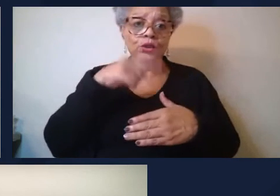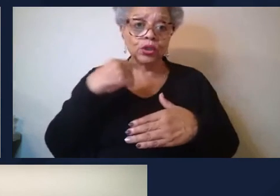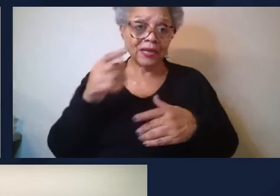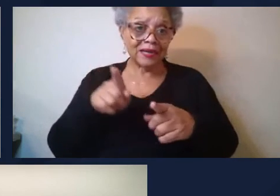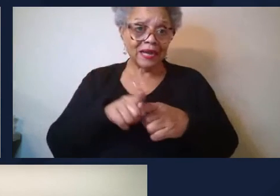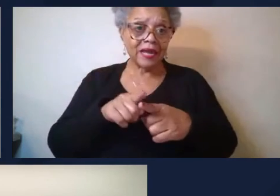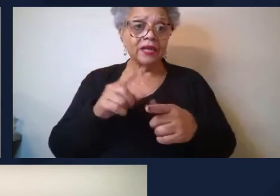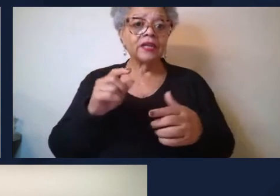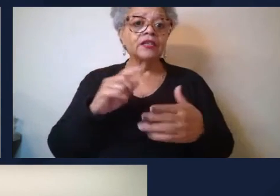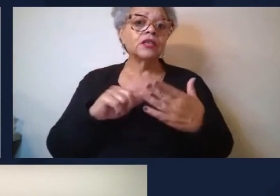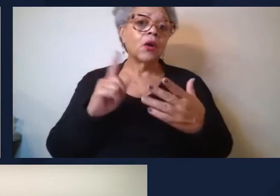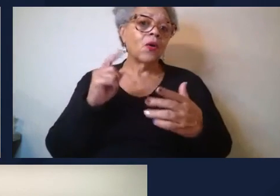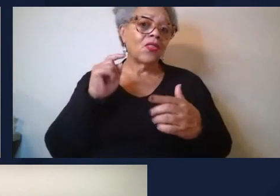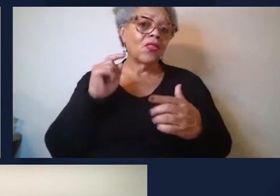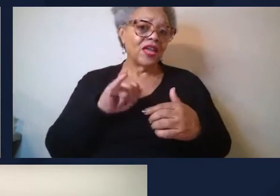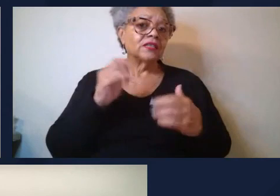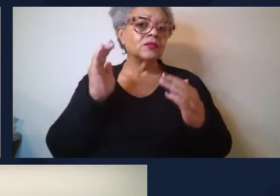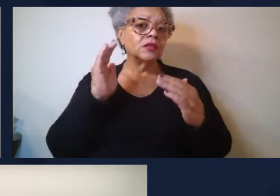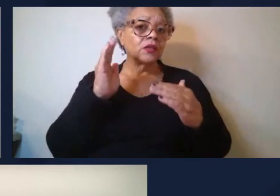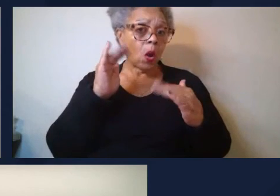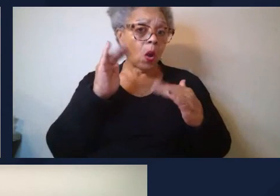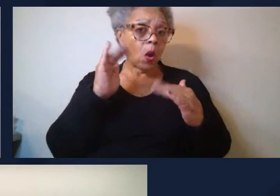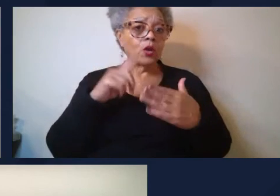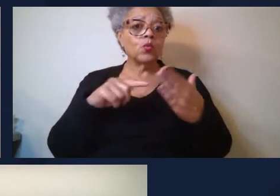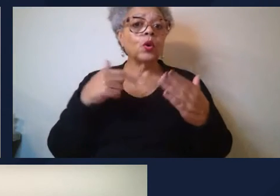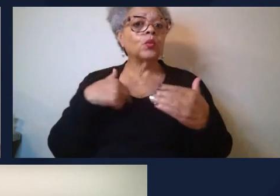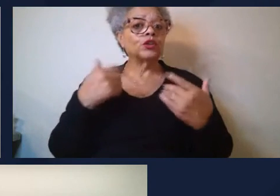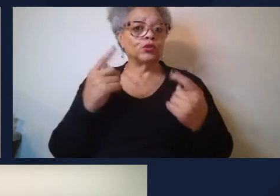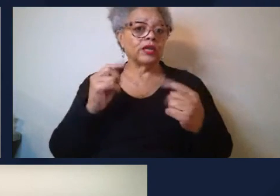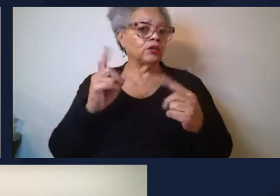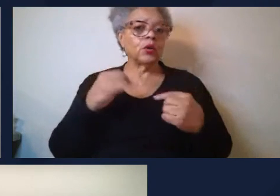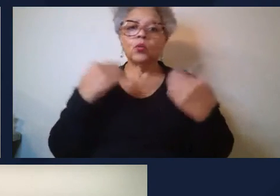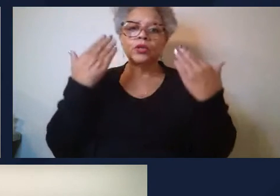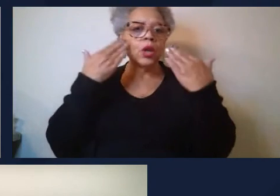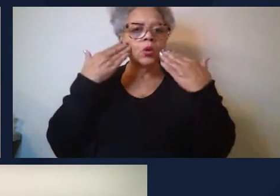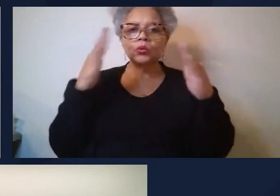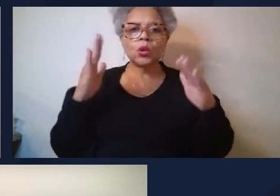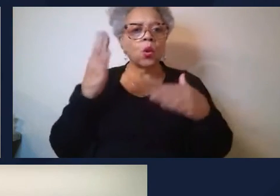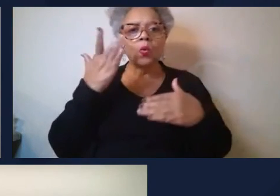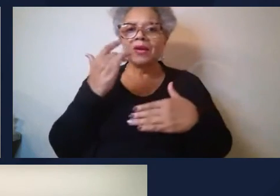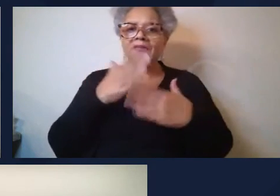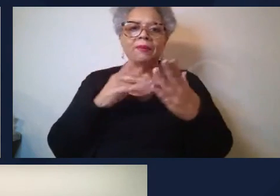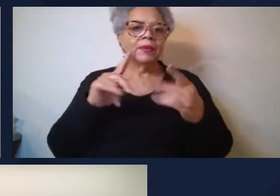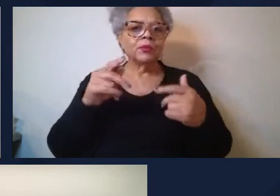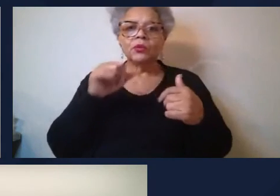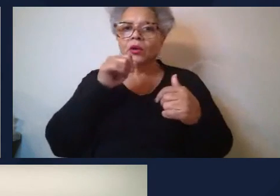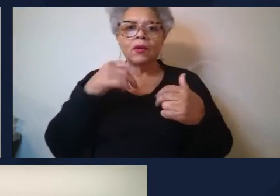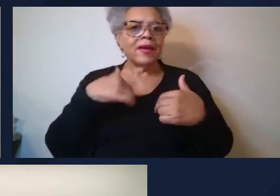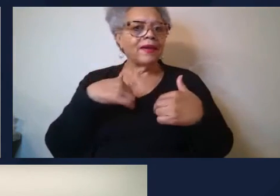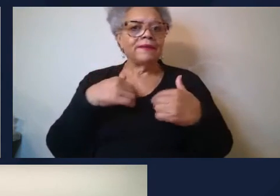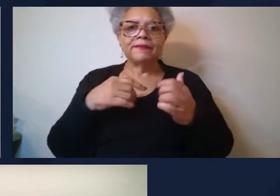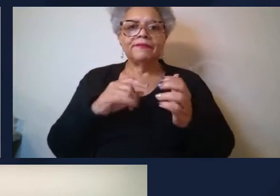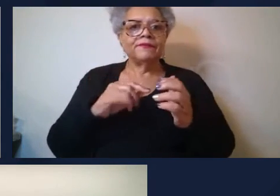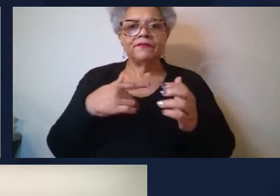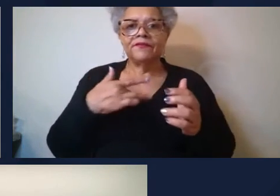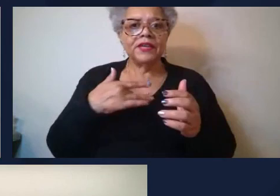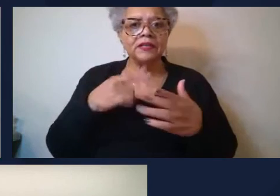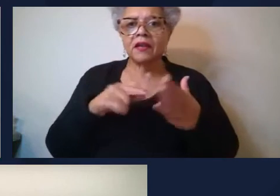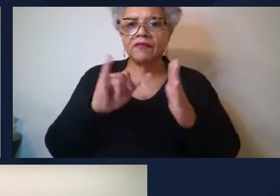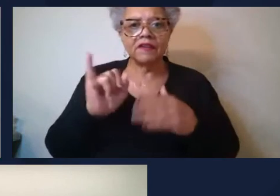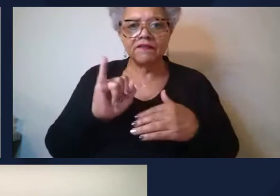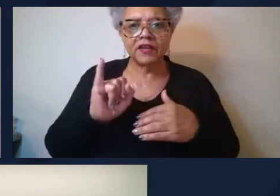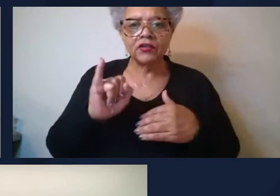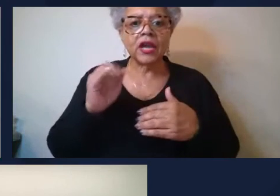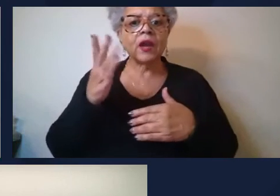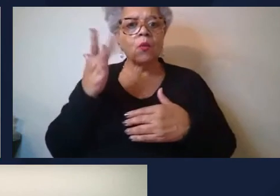So this happens, we are hoping to unravel, you know. We don't know why some will have a symptomatic infection, why some will be hospitalized. So these are